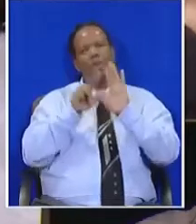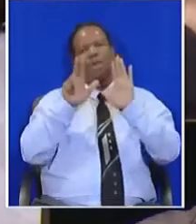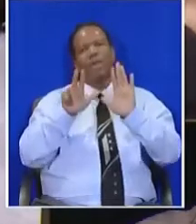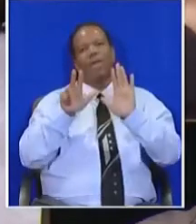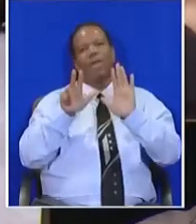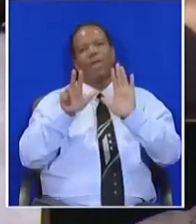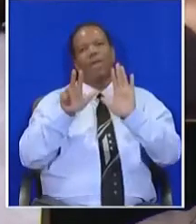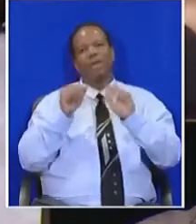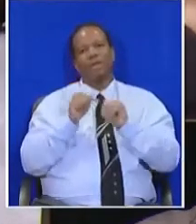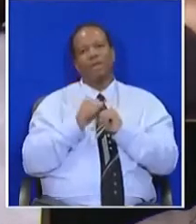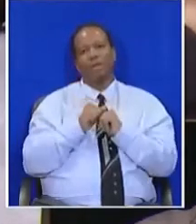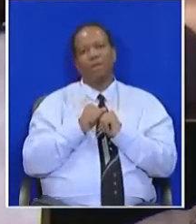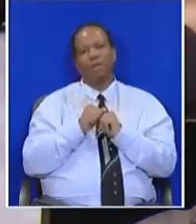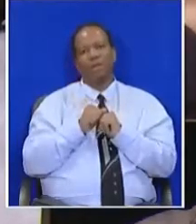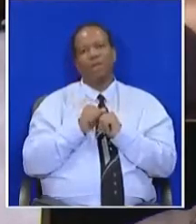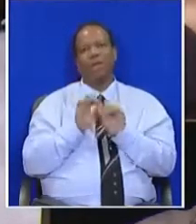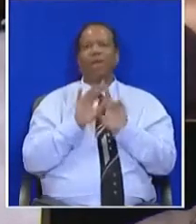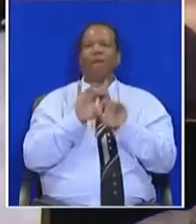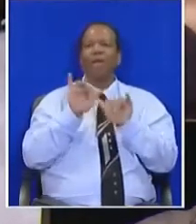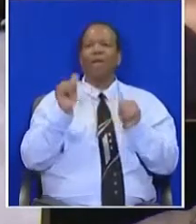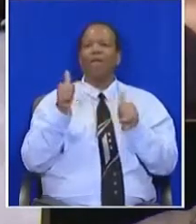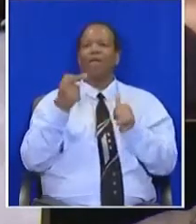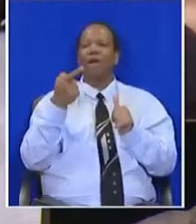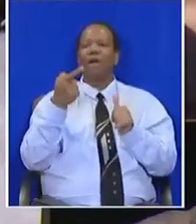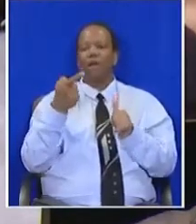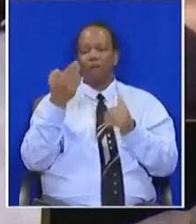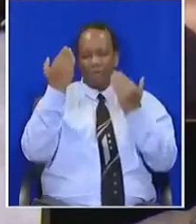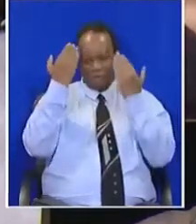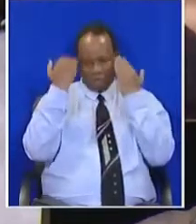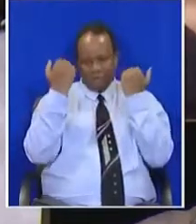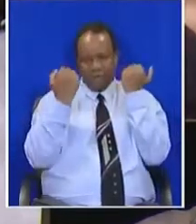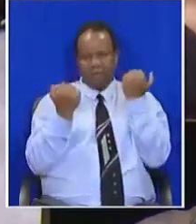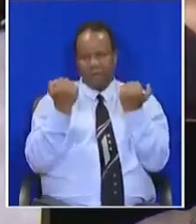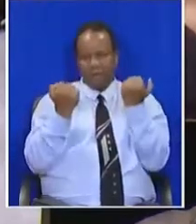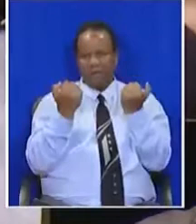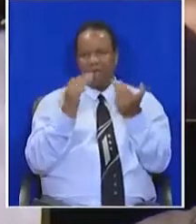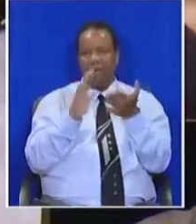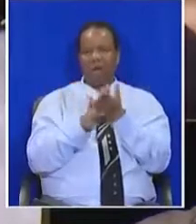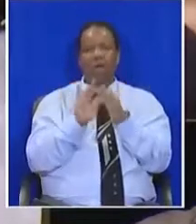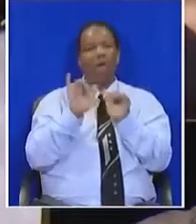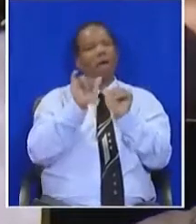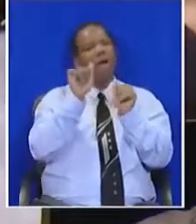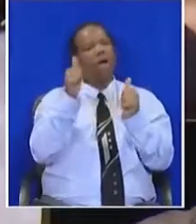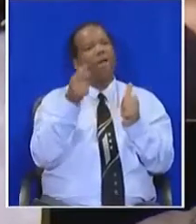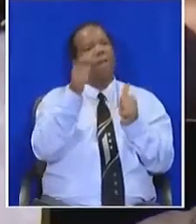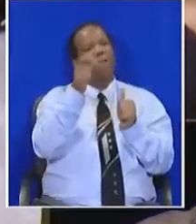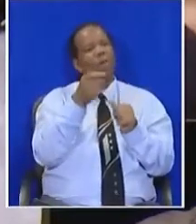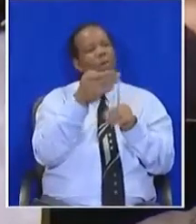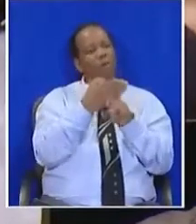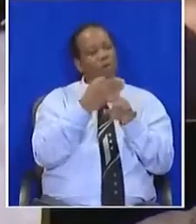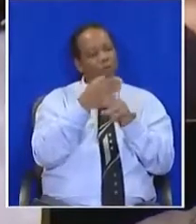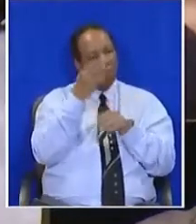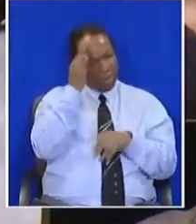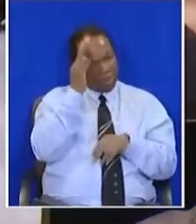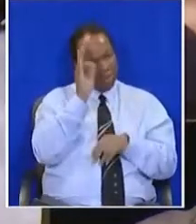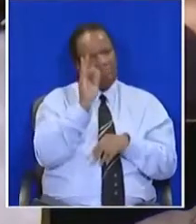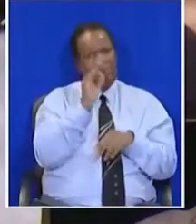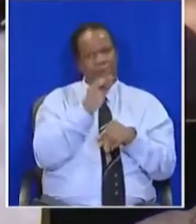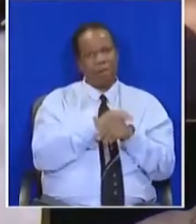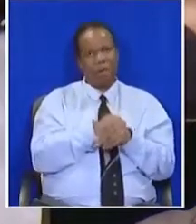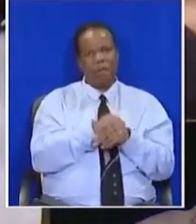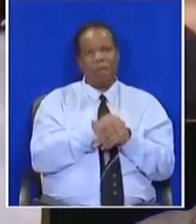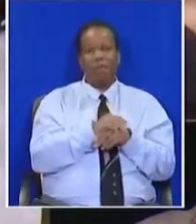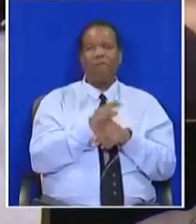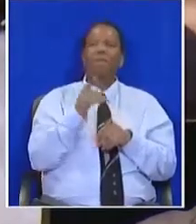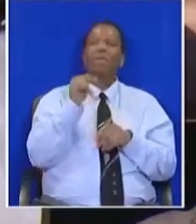reflections upon judges and certain other holders of public office. And it actually